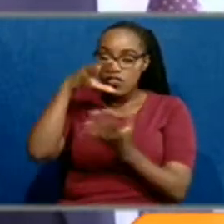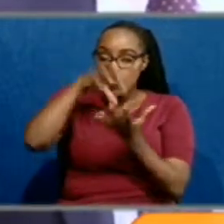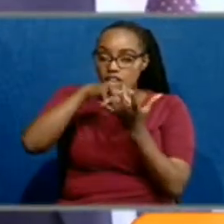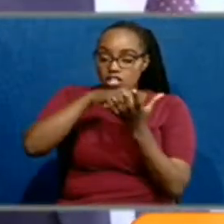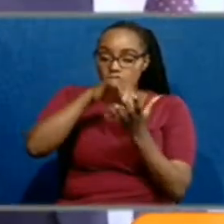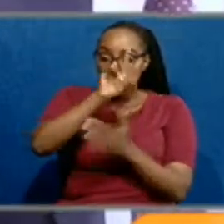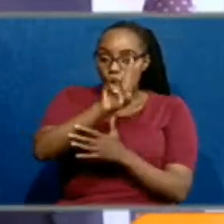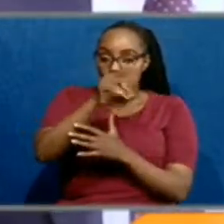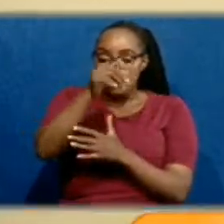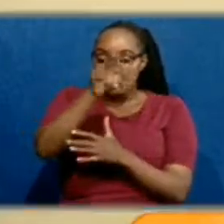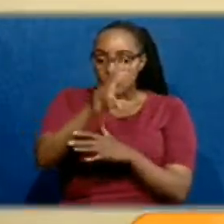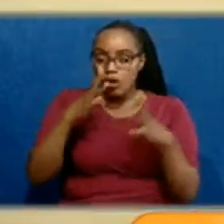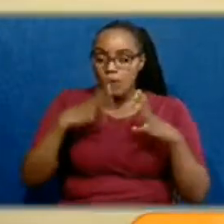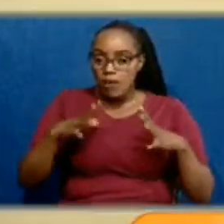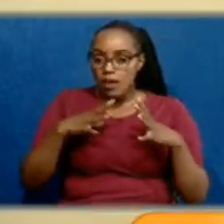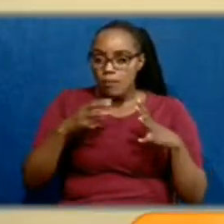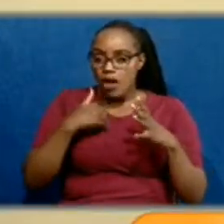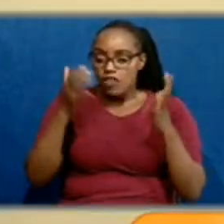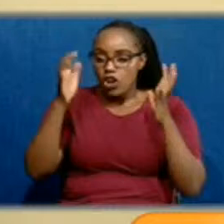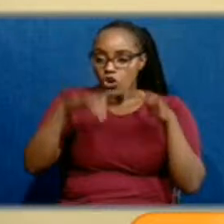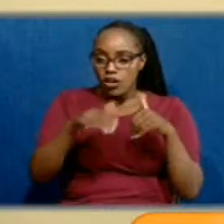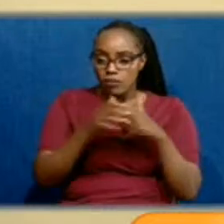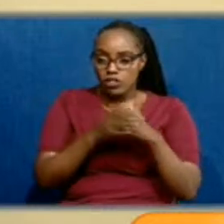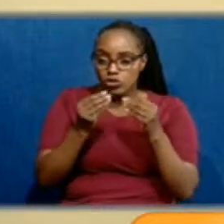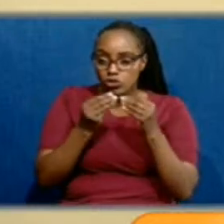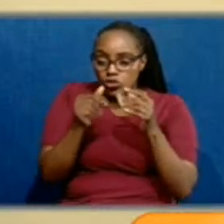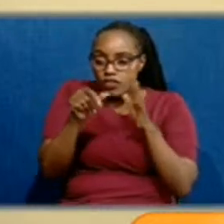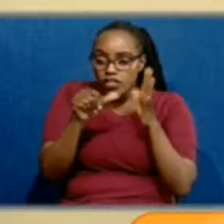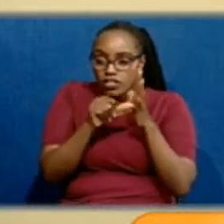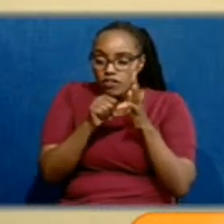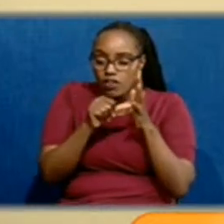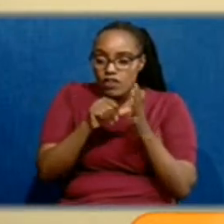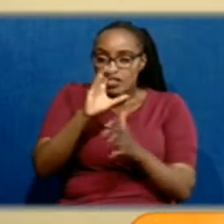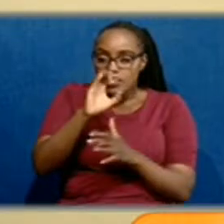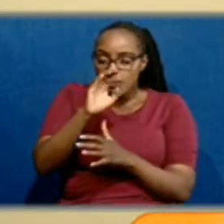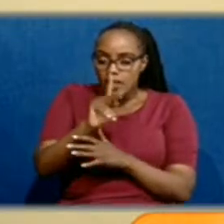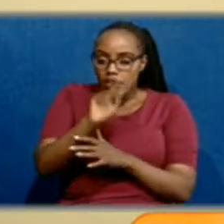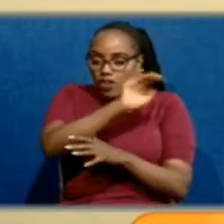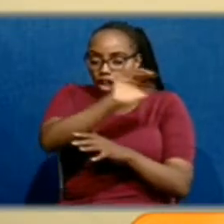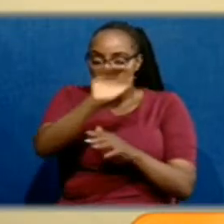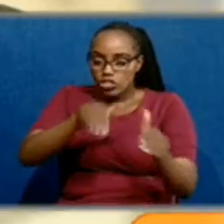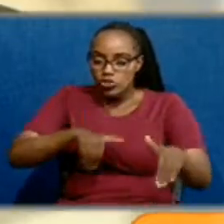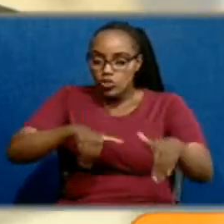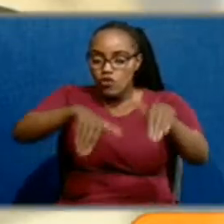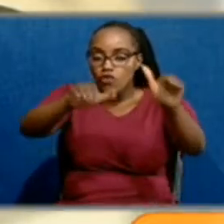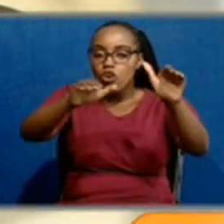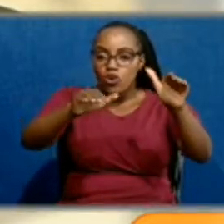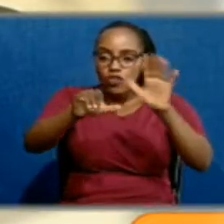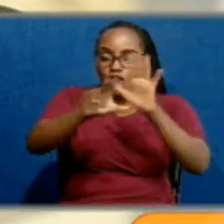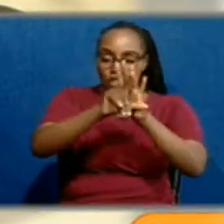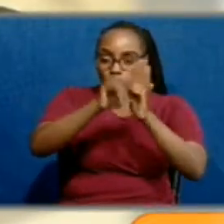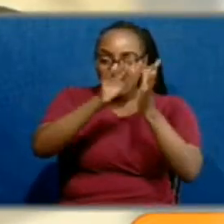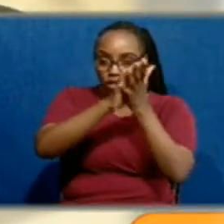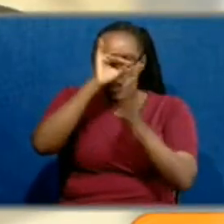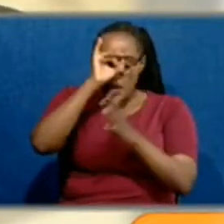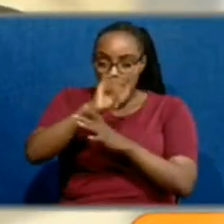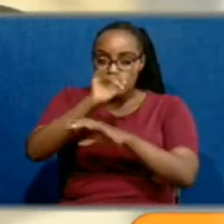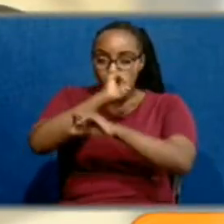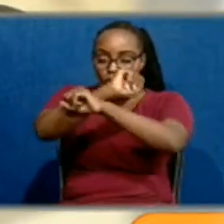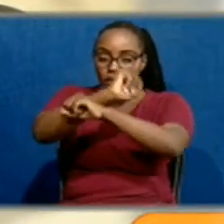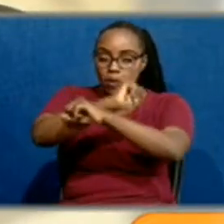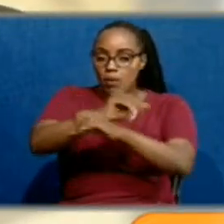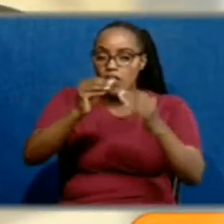or two bridges collapsing. To address this, EBK is pushing for fast-tracking of laws and policies to protect